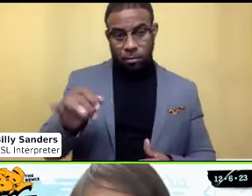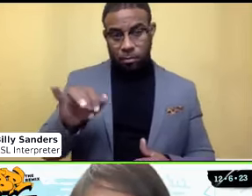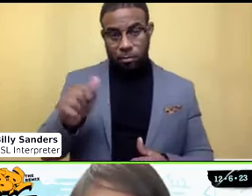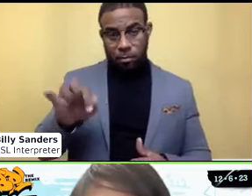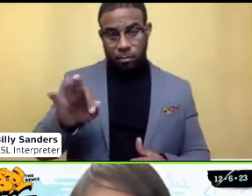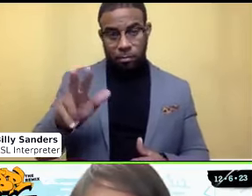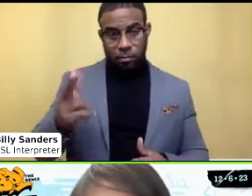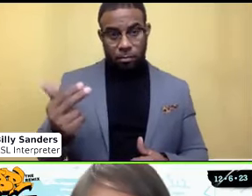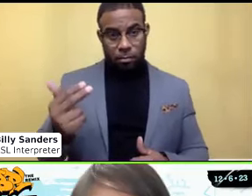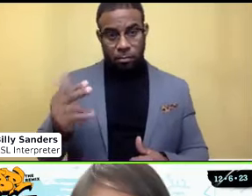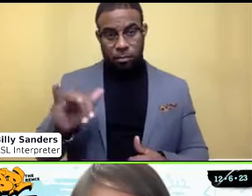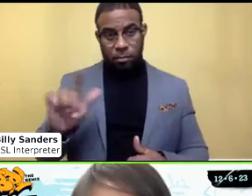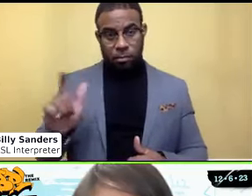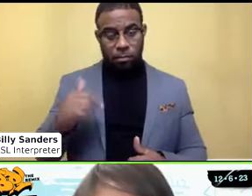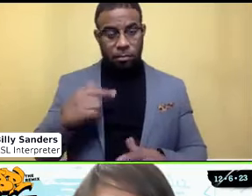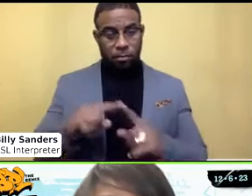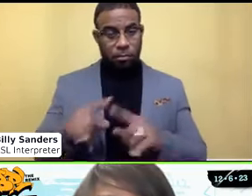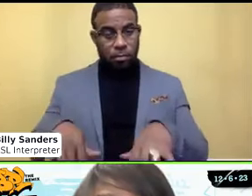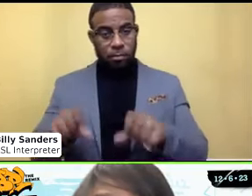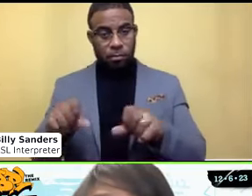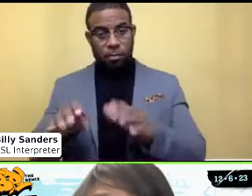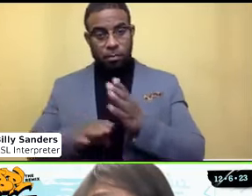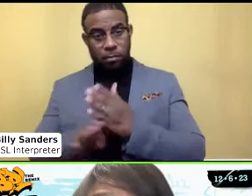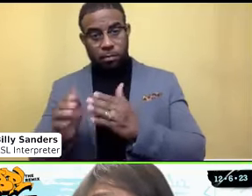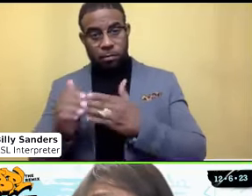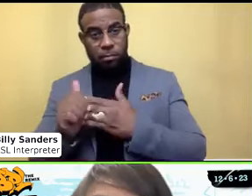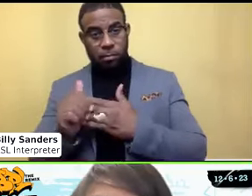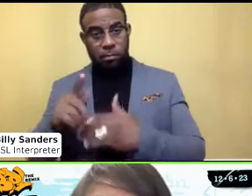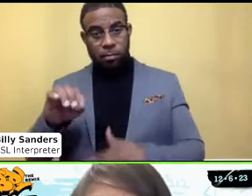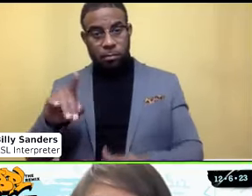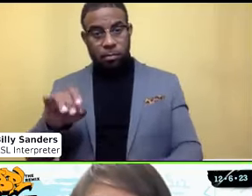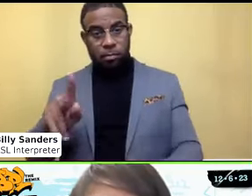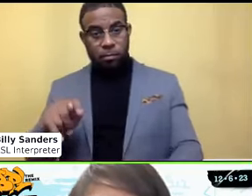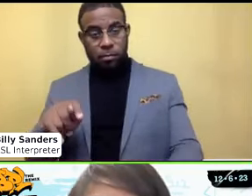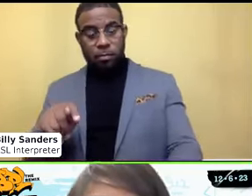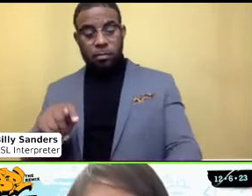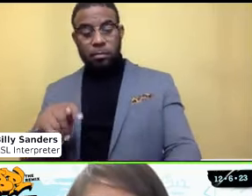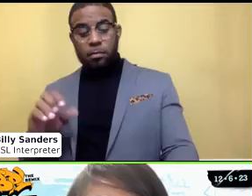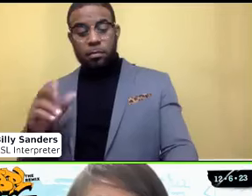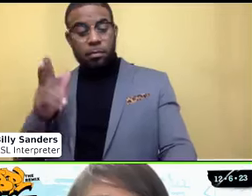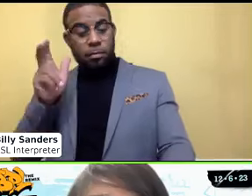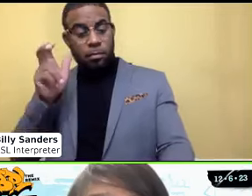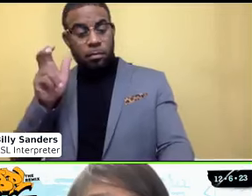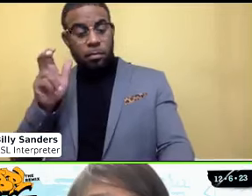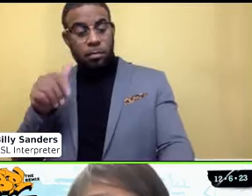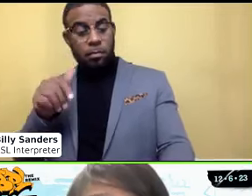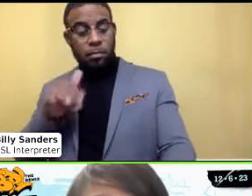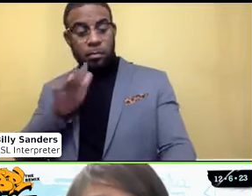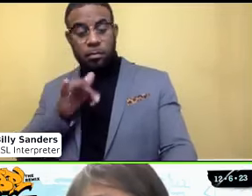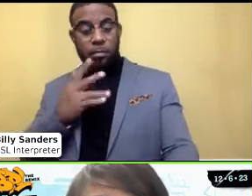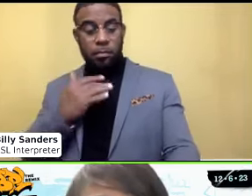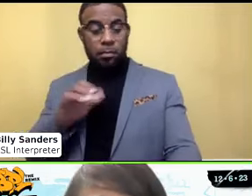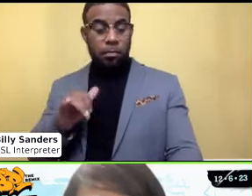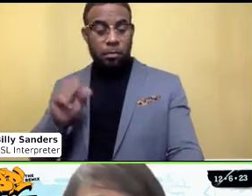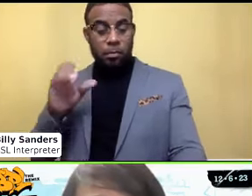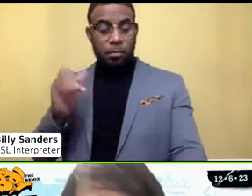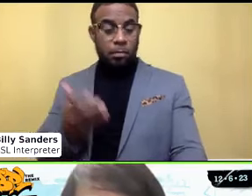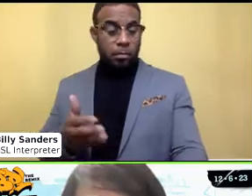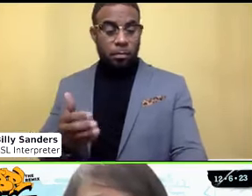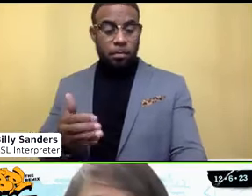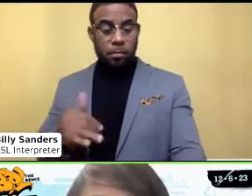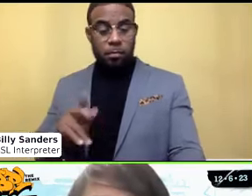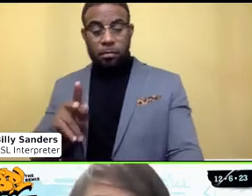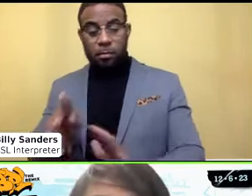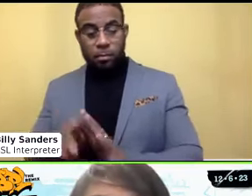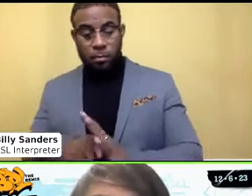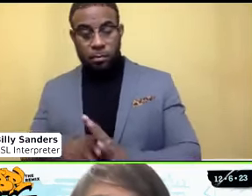Aljean_1913 on Instagram. I also host the Minority Leaders podcast, which we hope you listen to, about women of color doing amazing things in